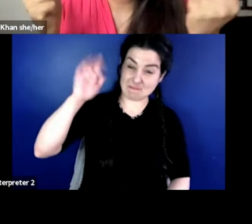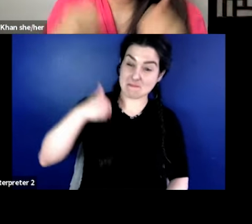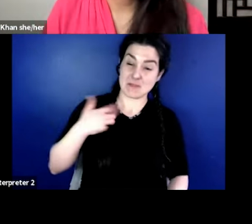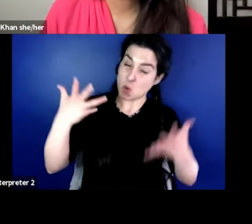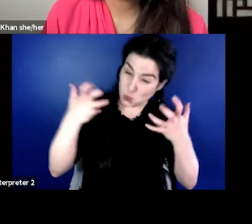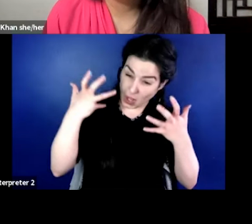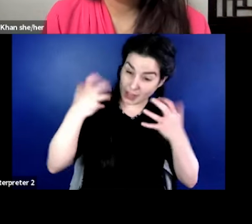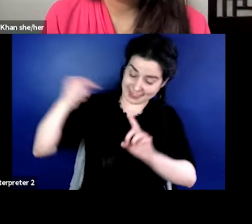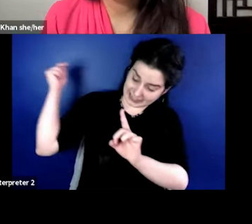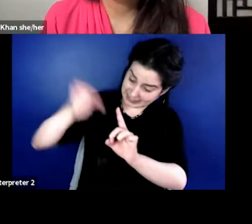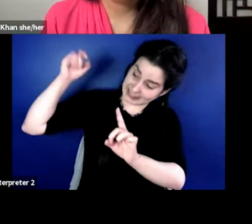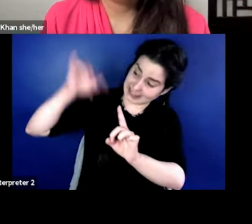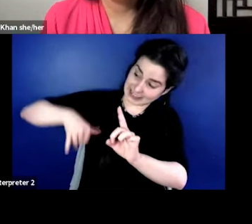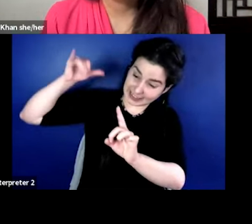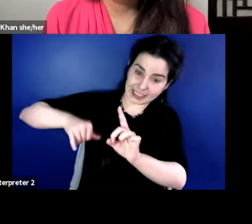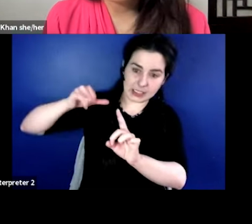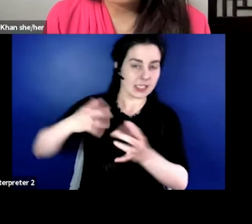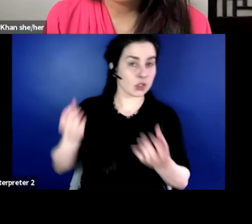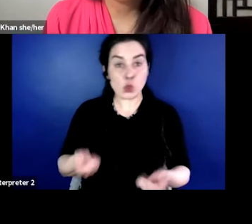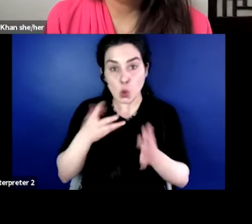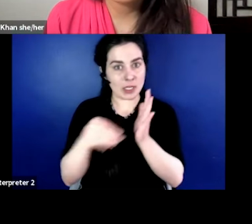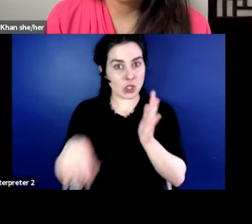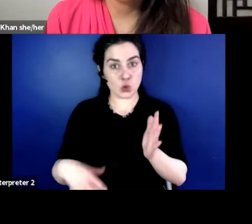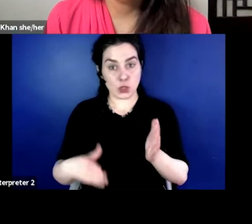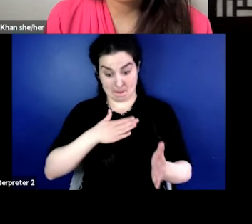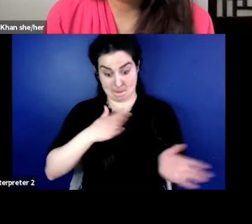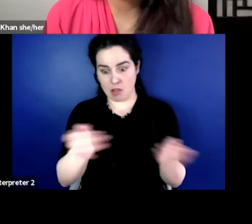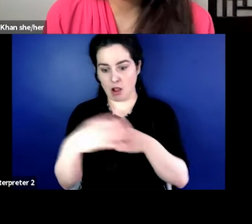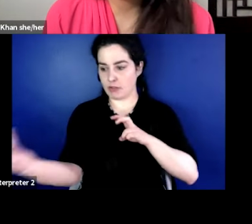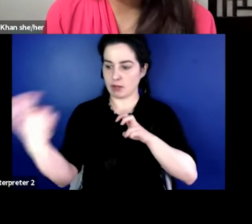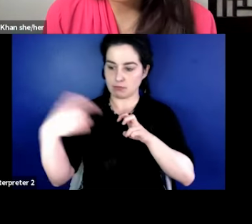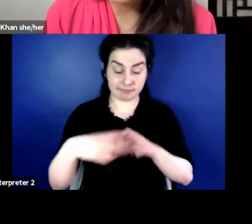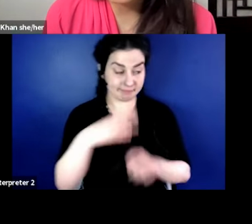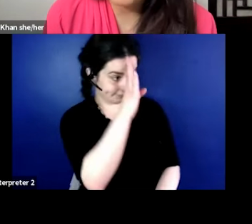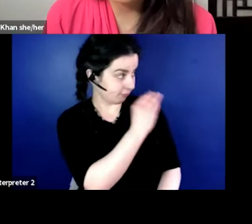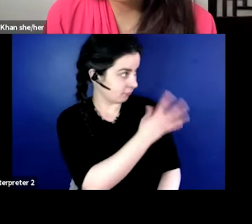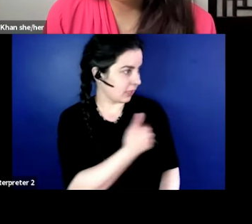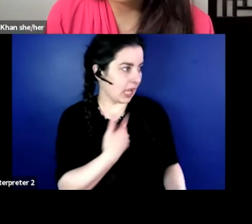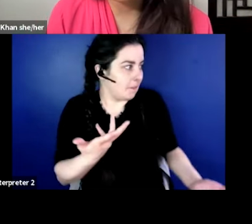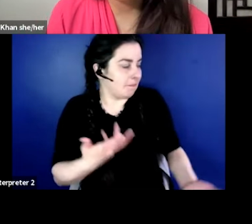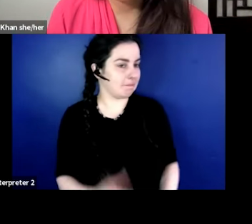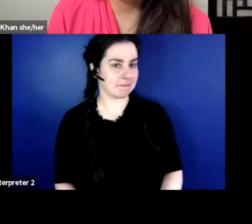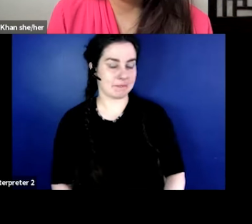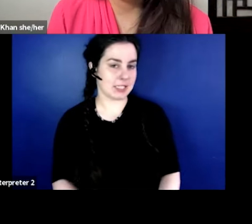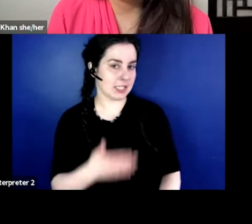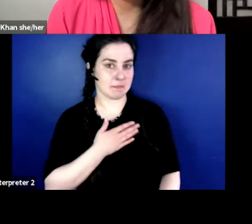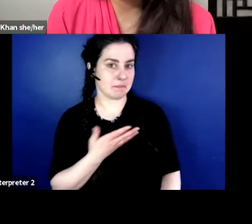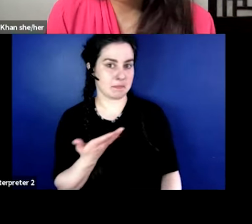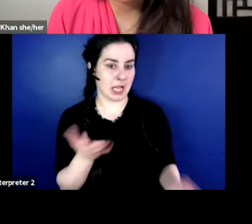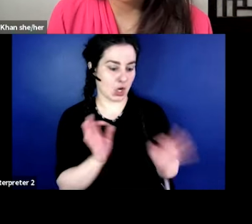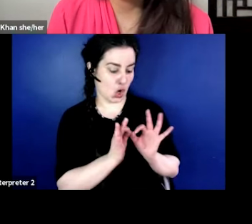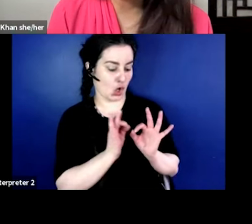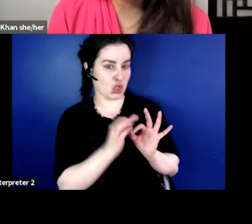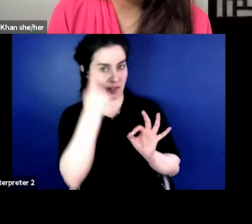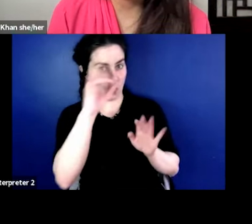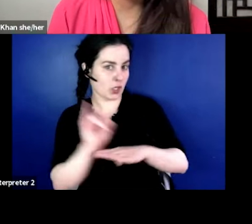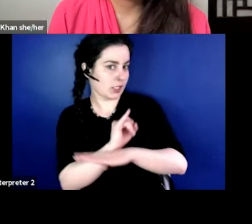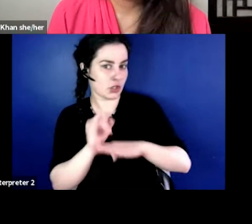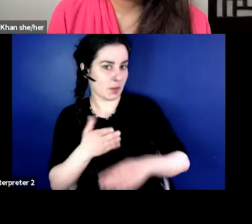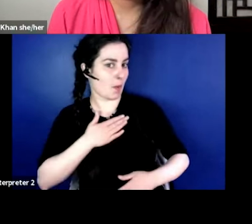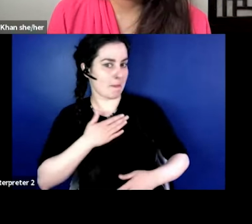work on this, because so many students have come into my office and said, I guess this is just the price I pay for being in my placement or in my